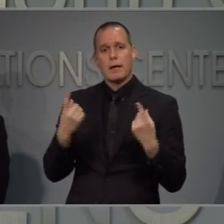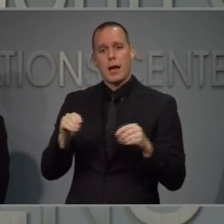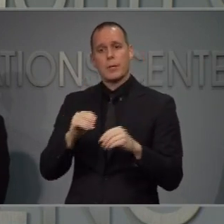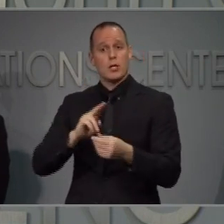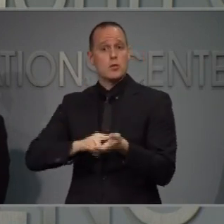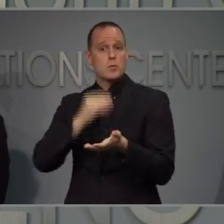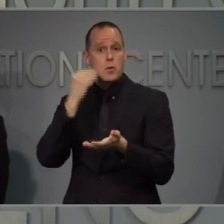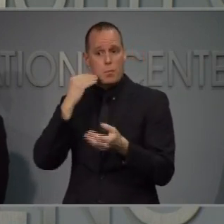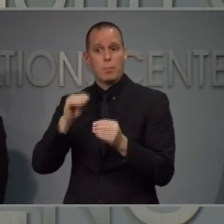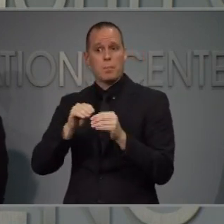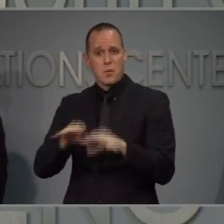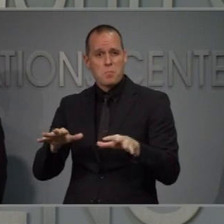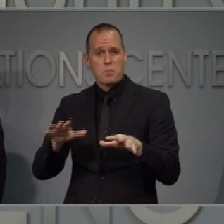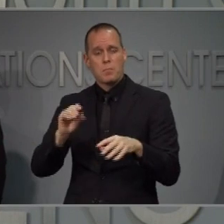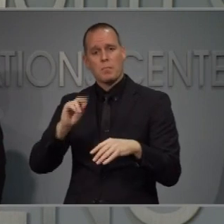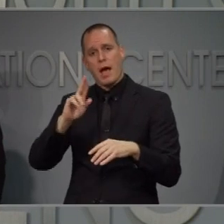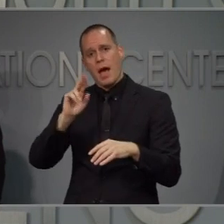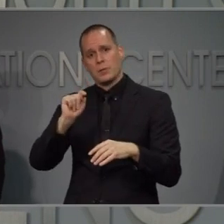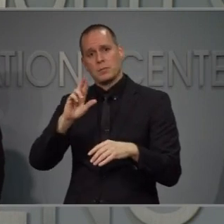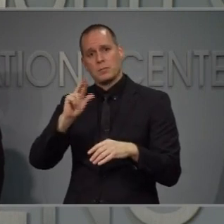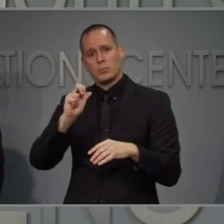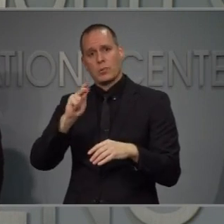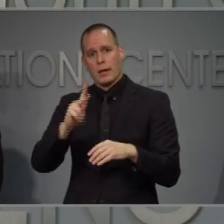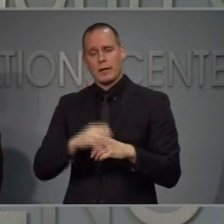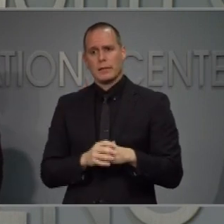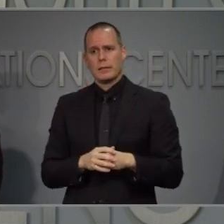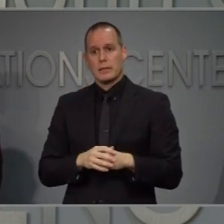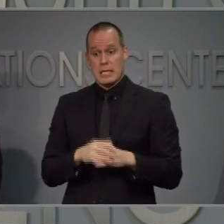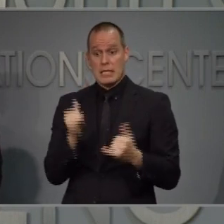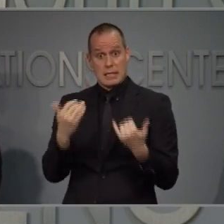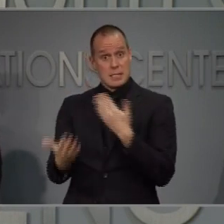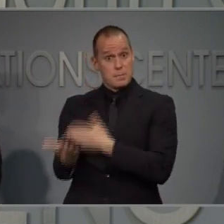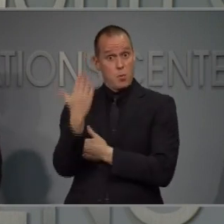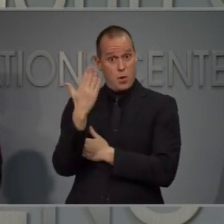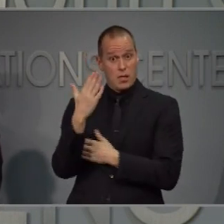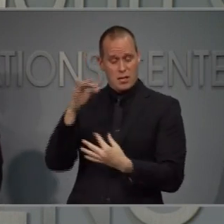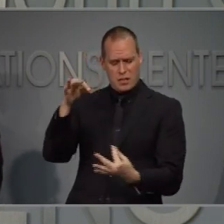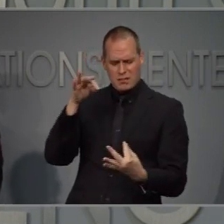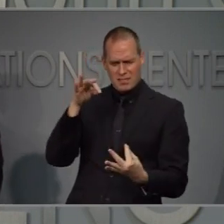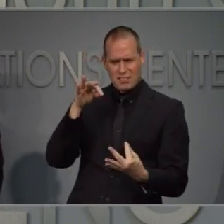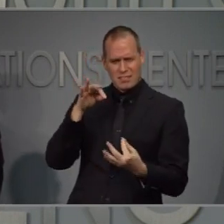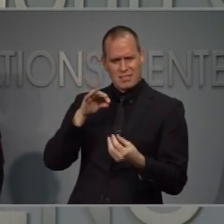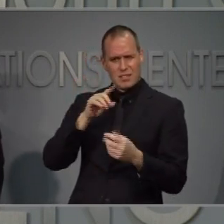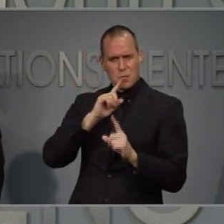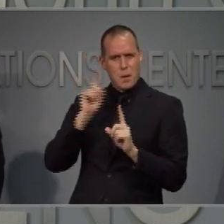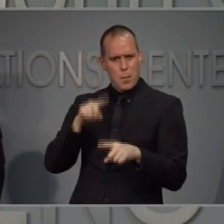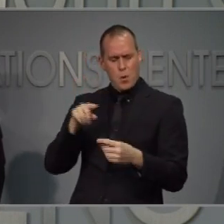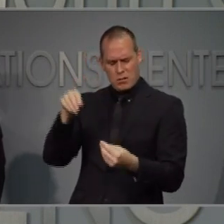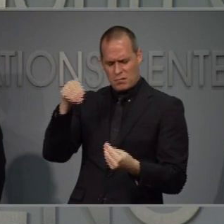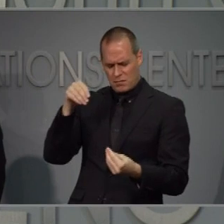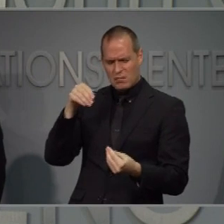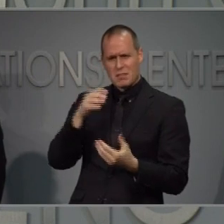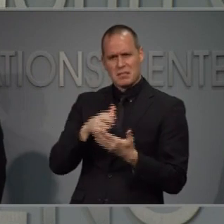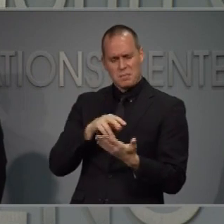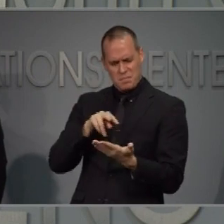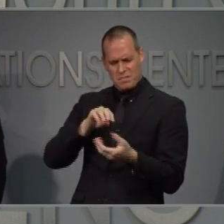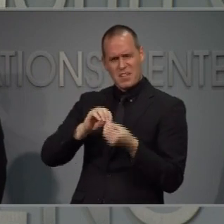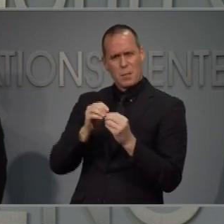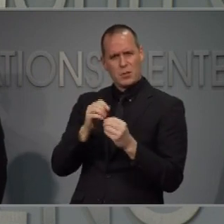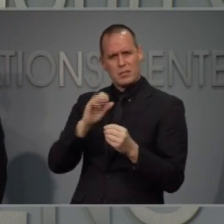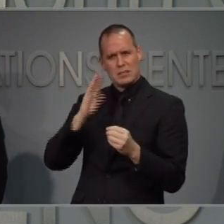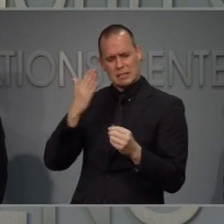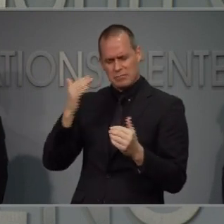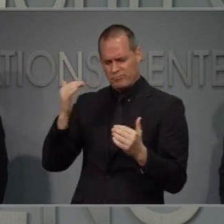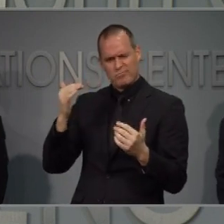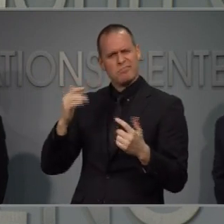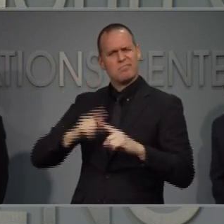nursing home there, and on the report this morning, some of the numbers didn't quite match with